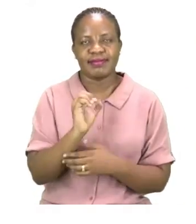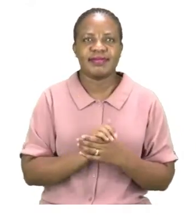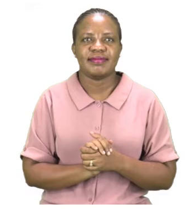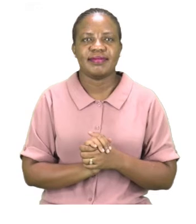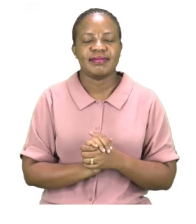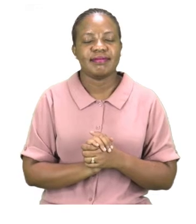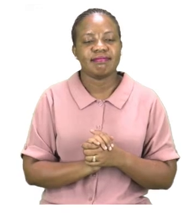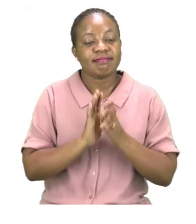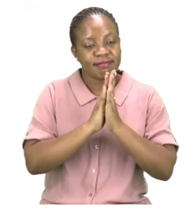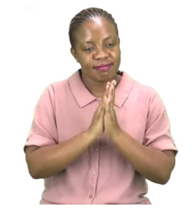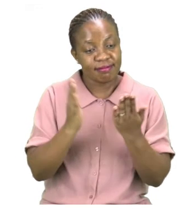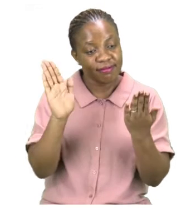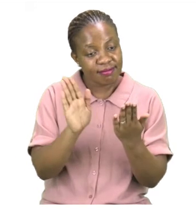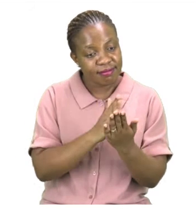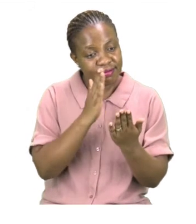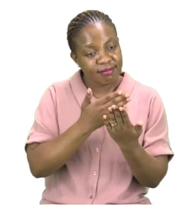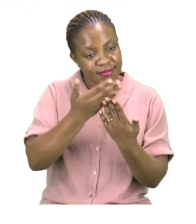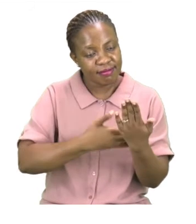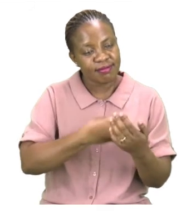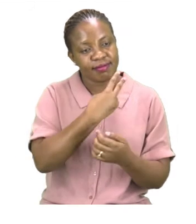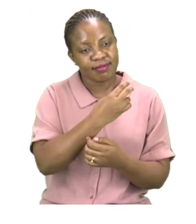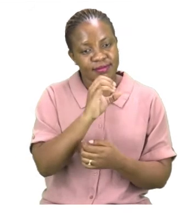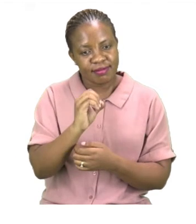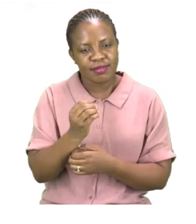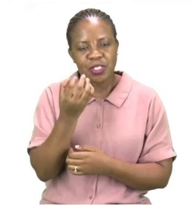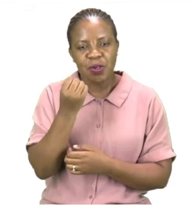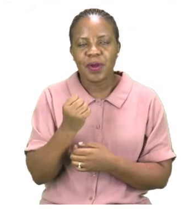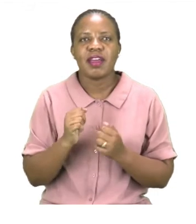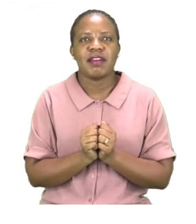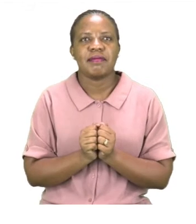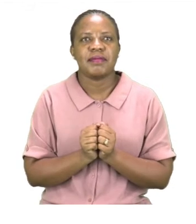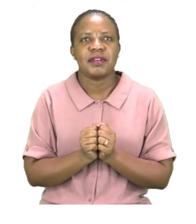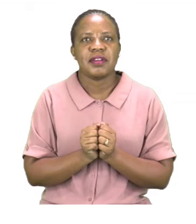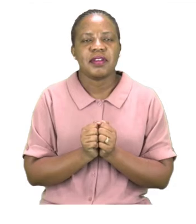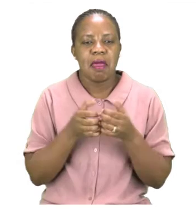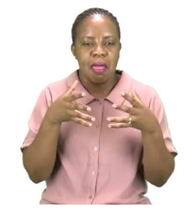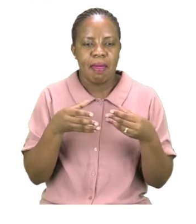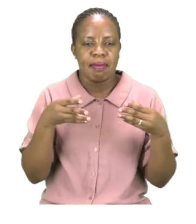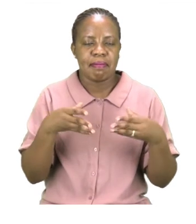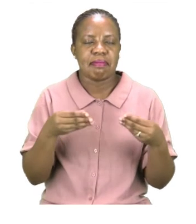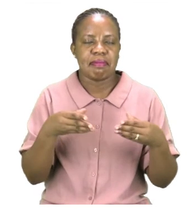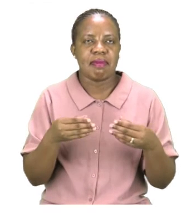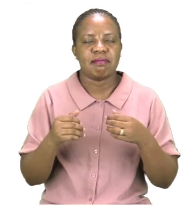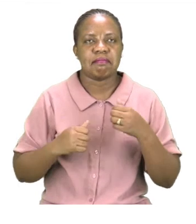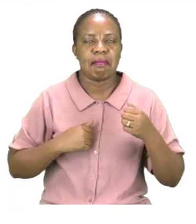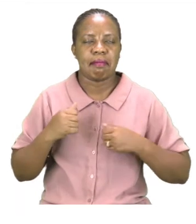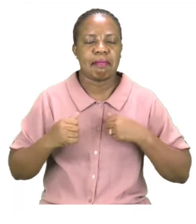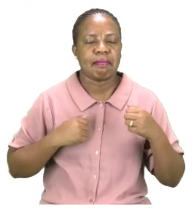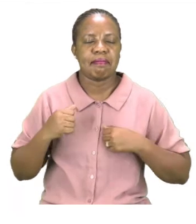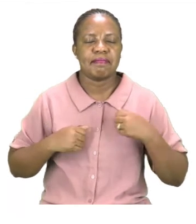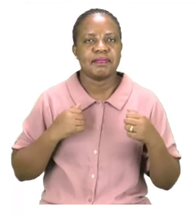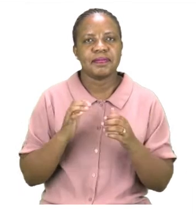On page 20, we have some teddy bears. Oh, and they look so cute, the